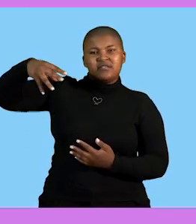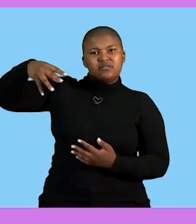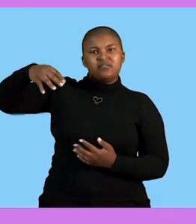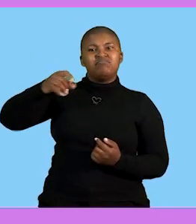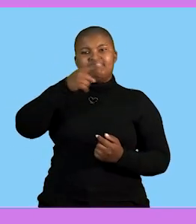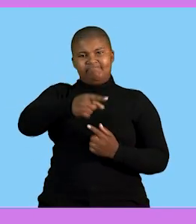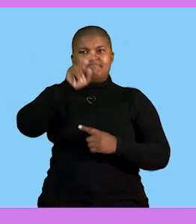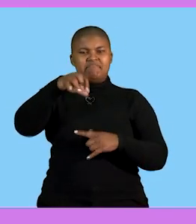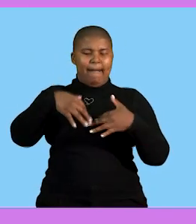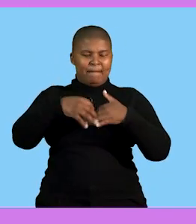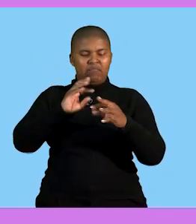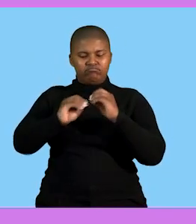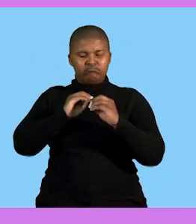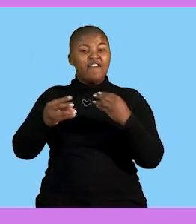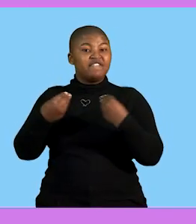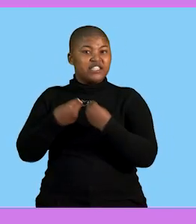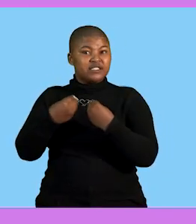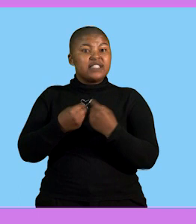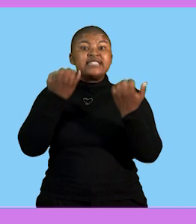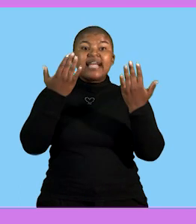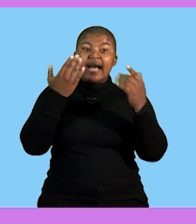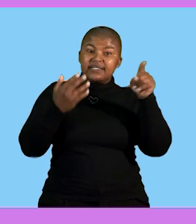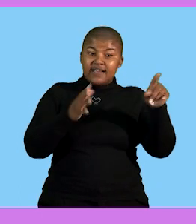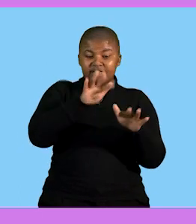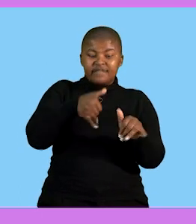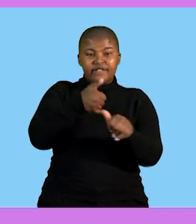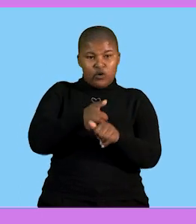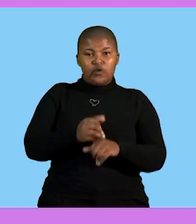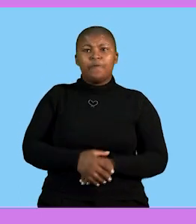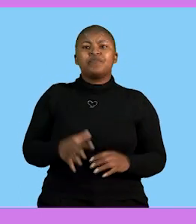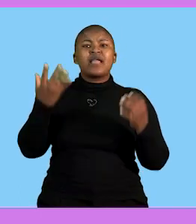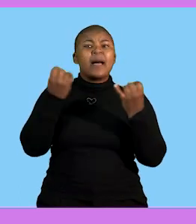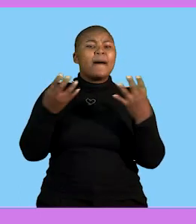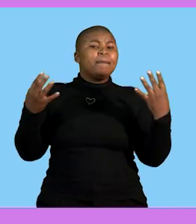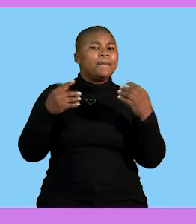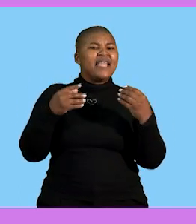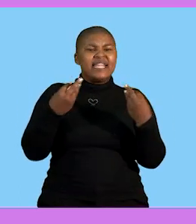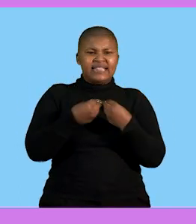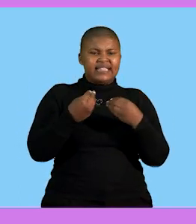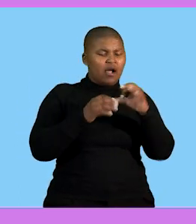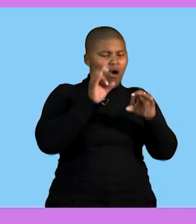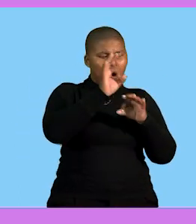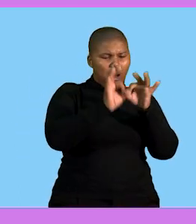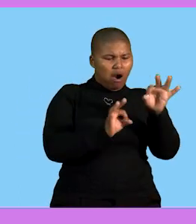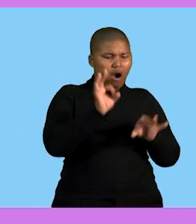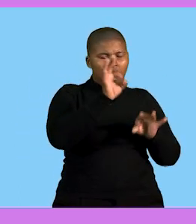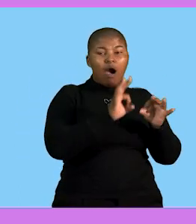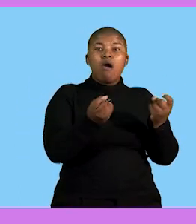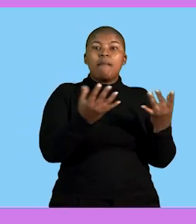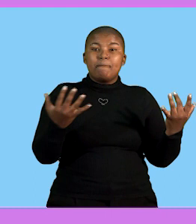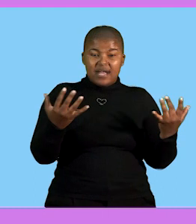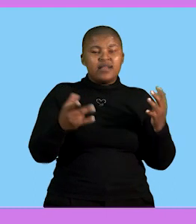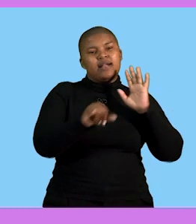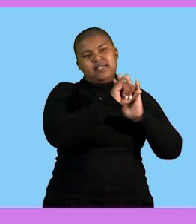assembled. Study the diagram and answer the questions. So determine the number of pieces that is needed to assemble